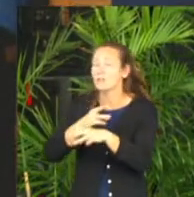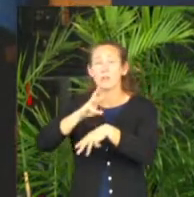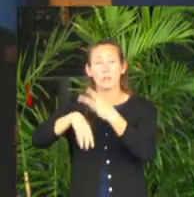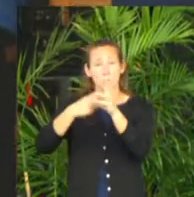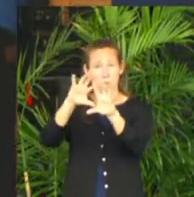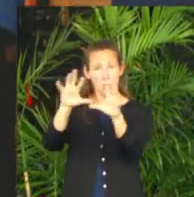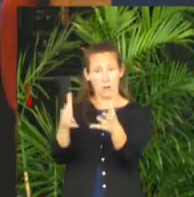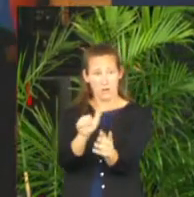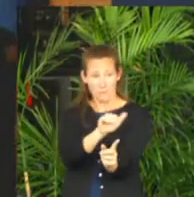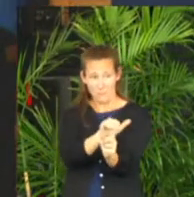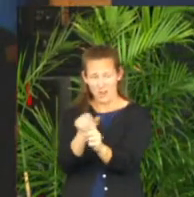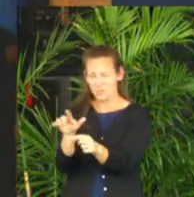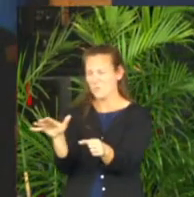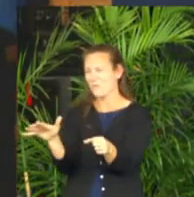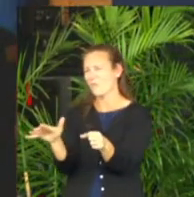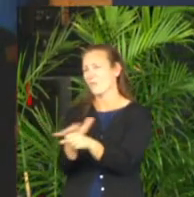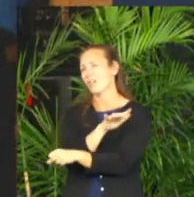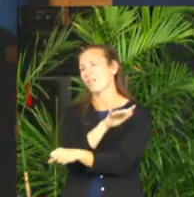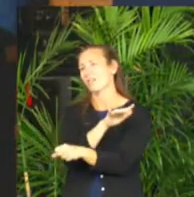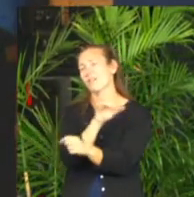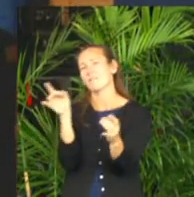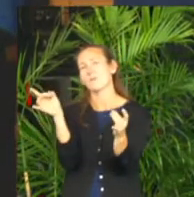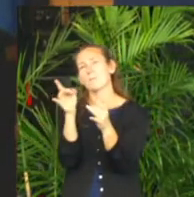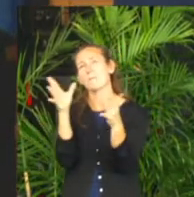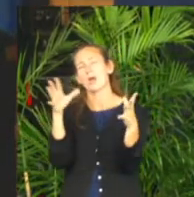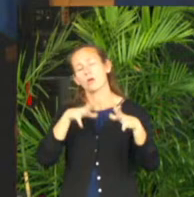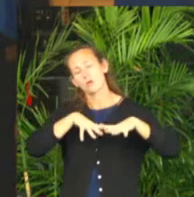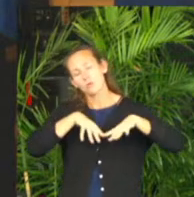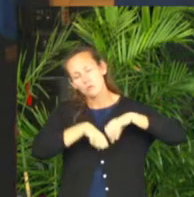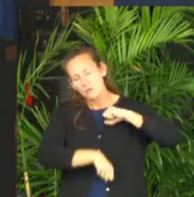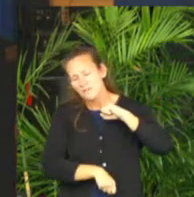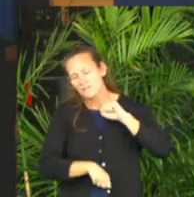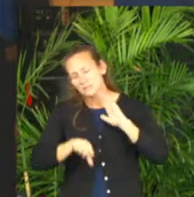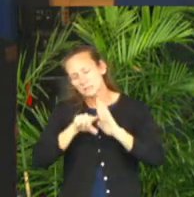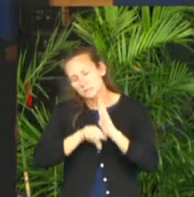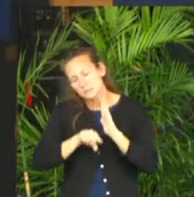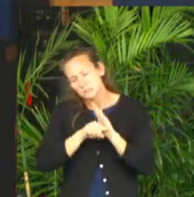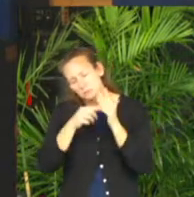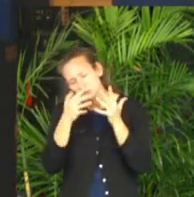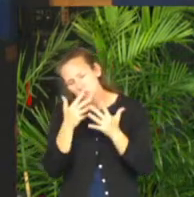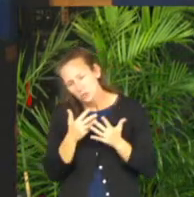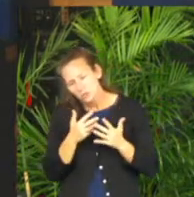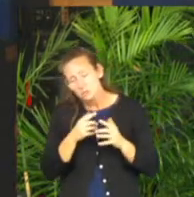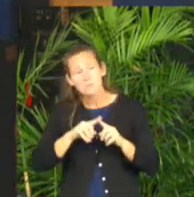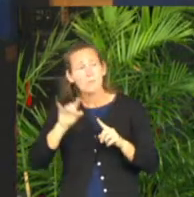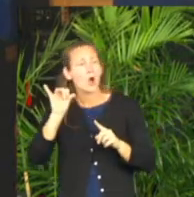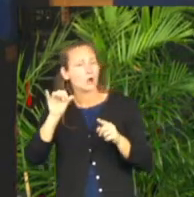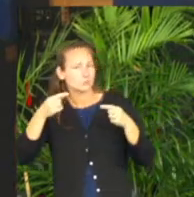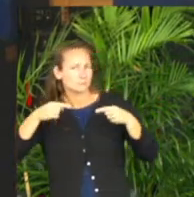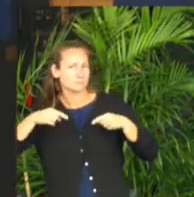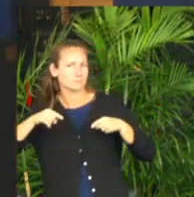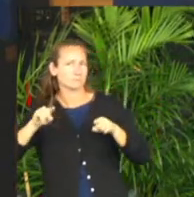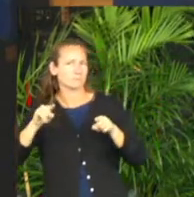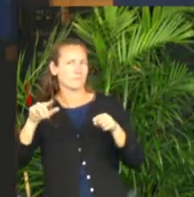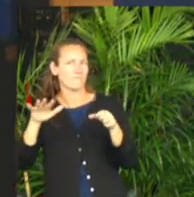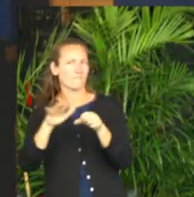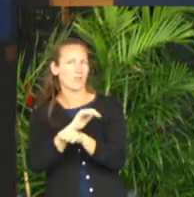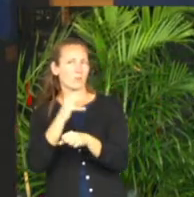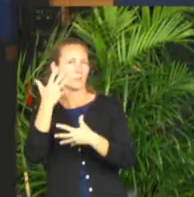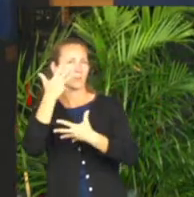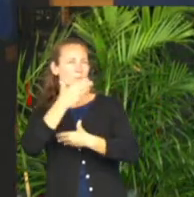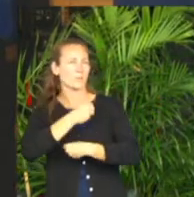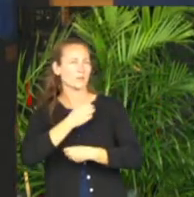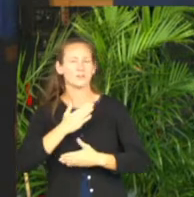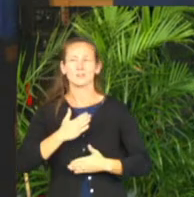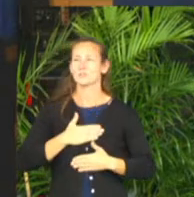I remind you, that is full of peril, grief, and darkness, but also full of great beauty, joy,